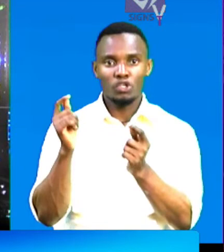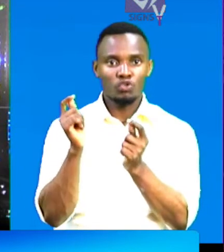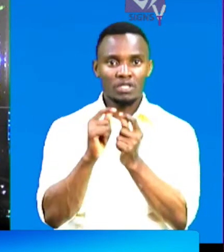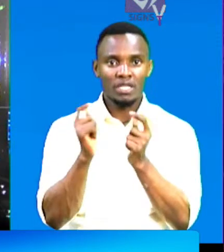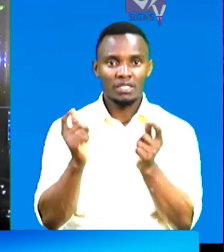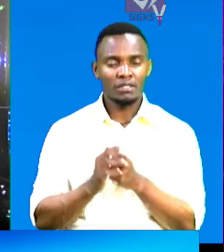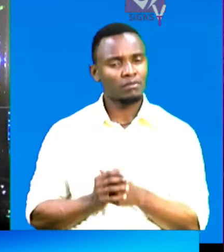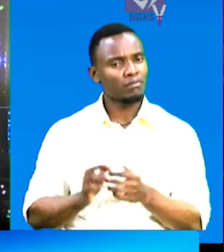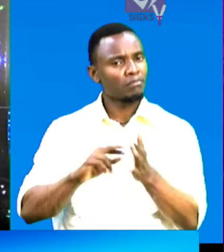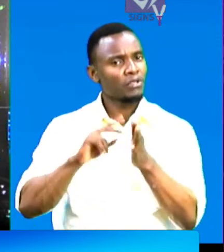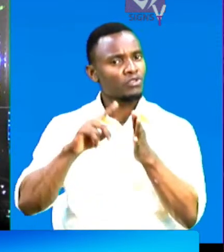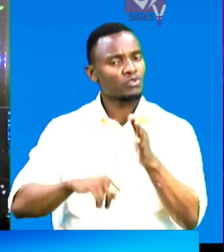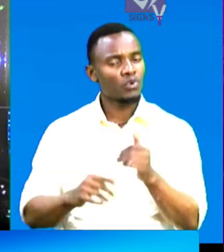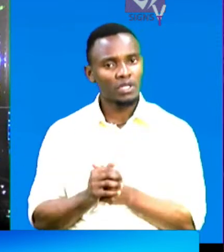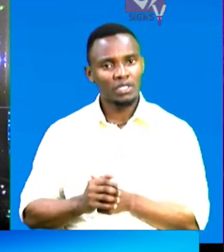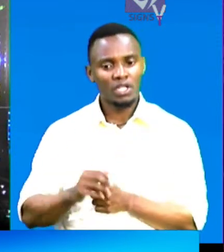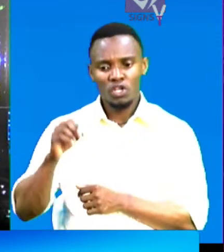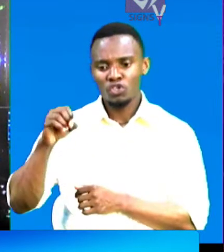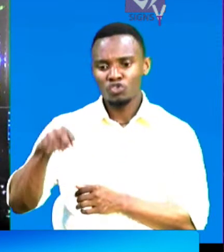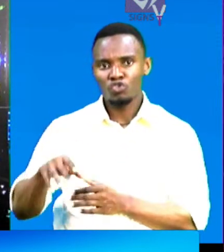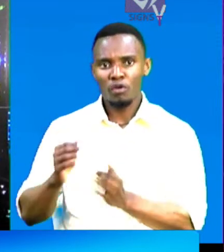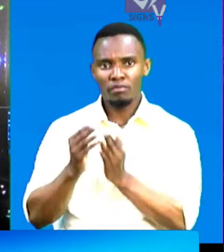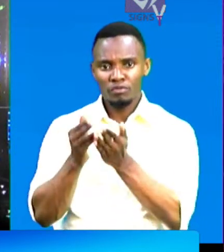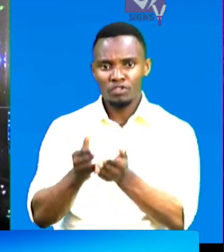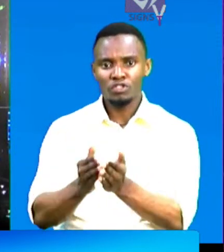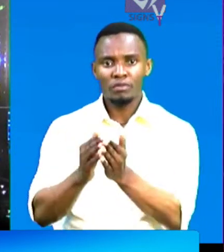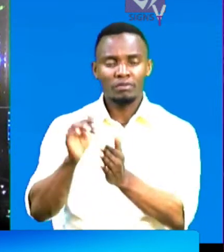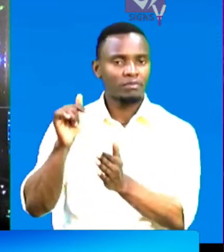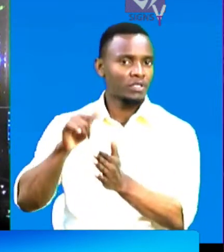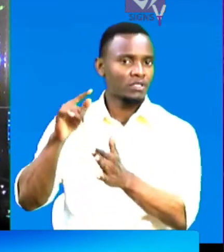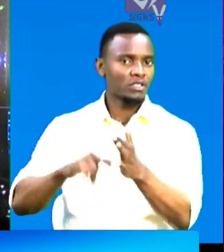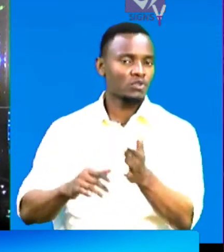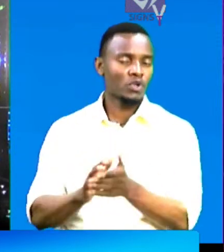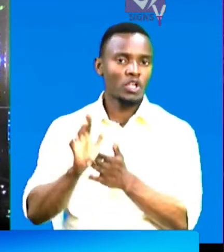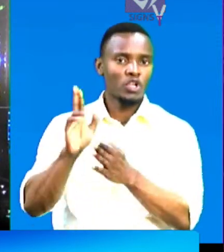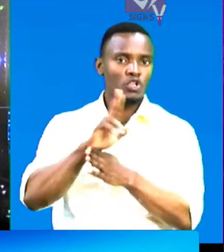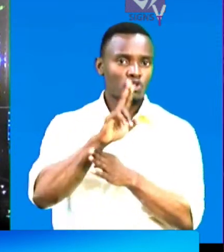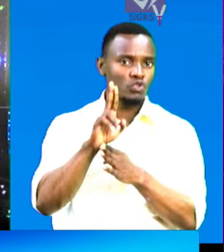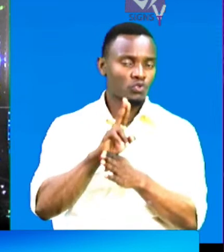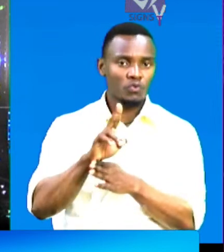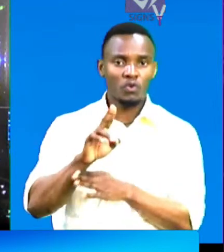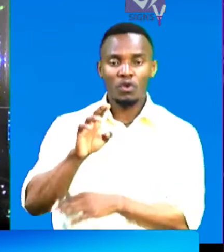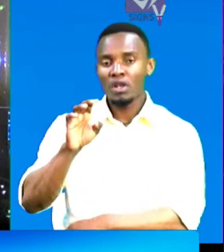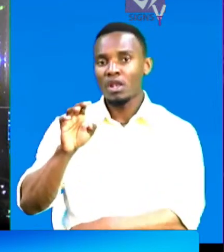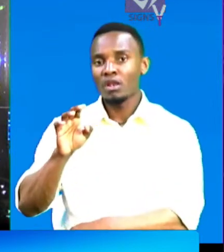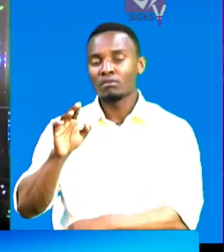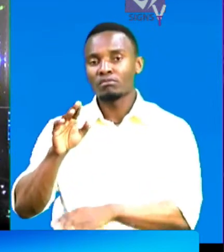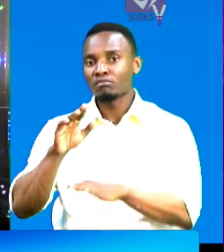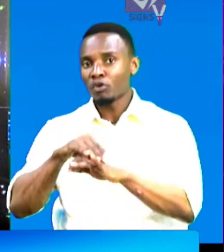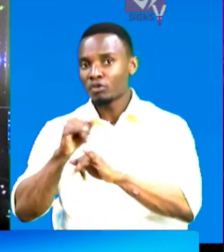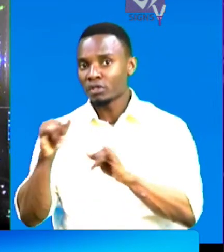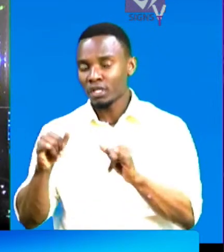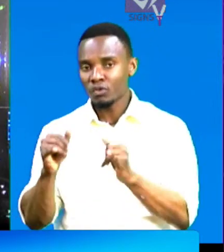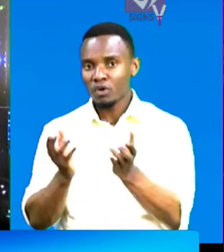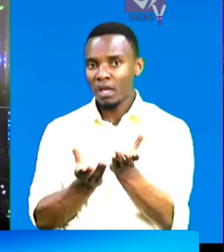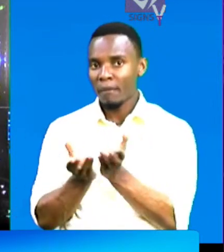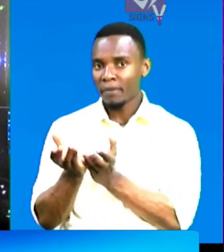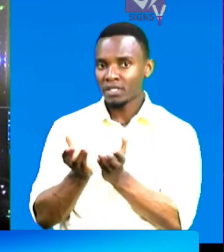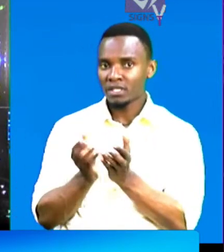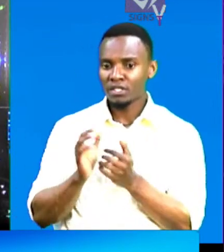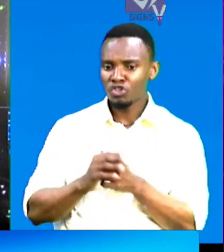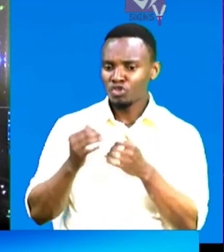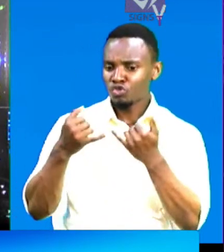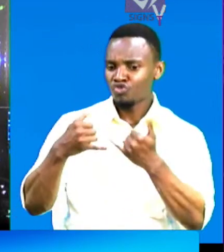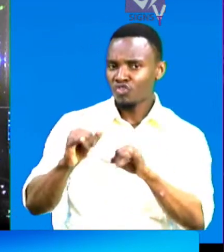What do I mean? Dropshipping is a useful e-commerce business model to test the waters